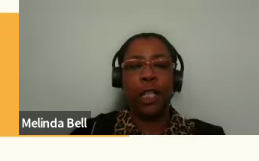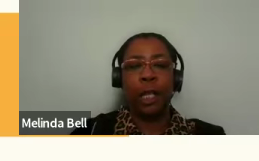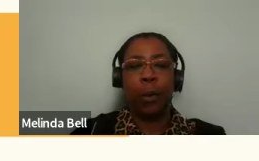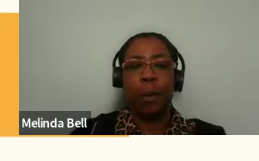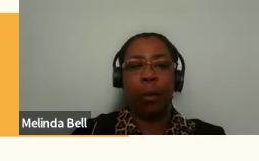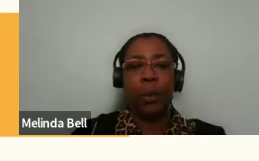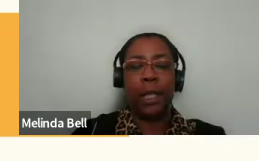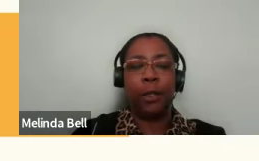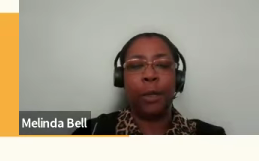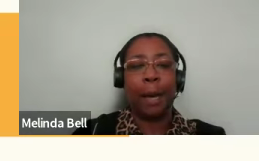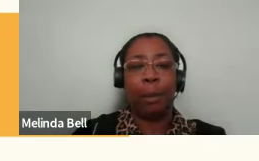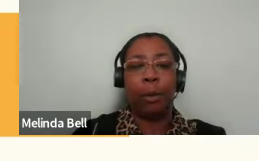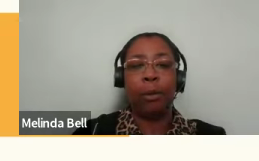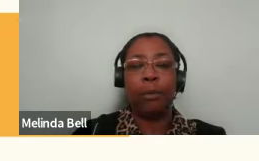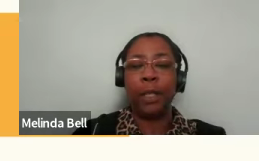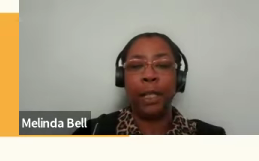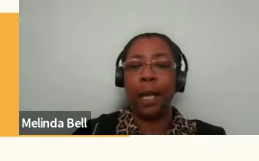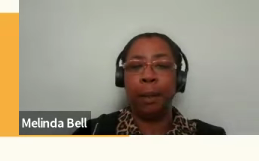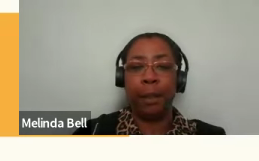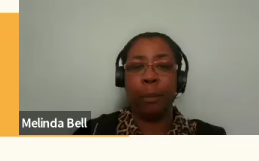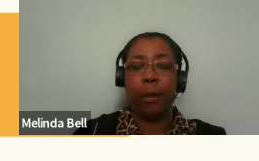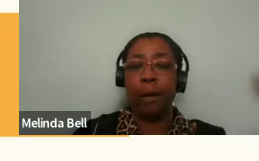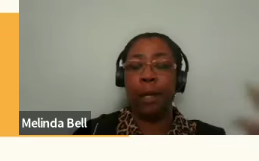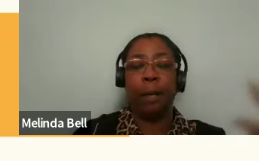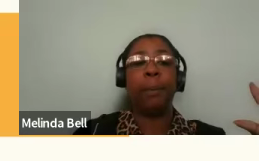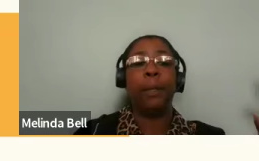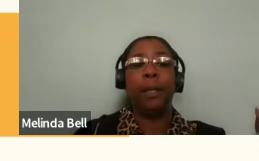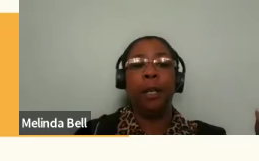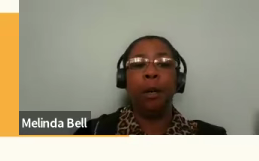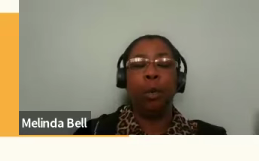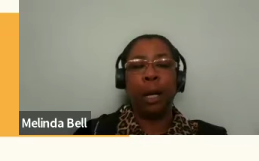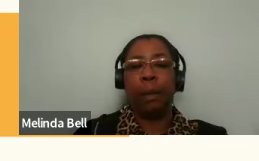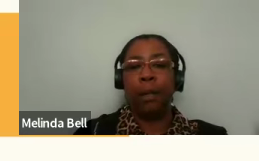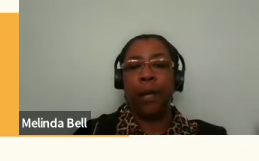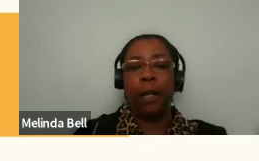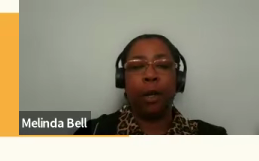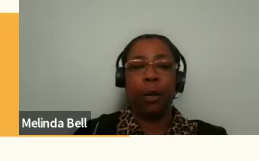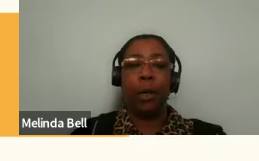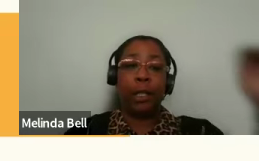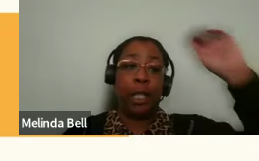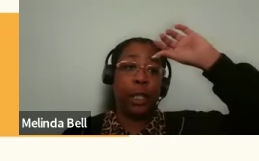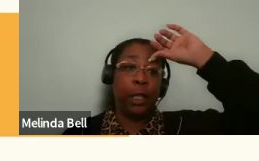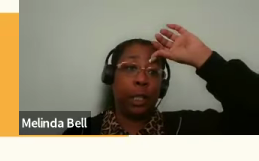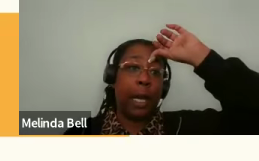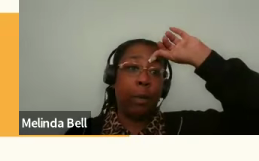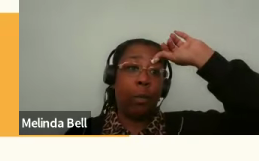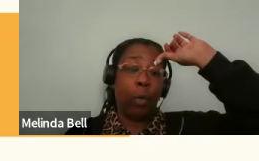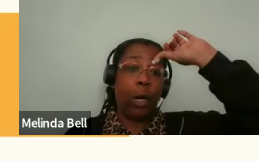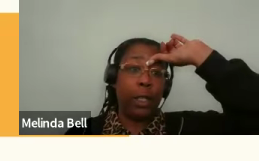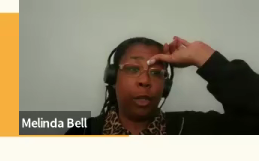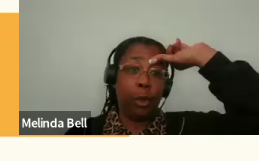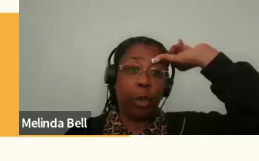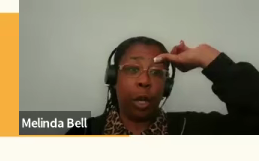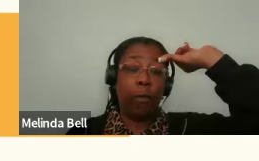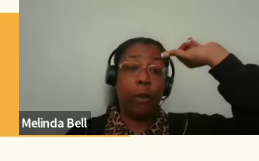some changes that were made where we didn't do capital funding, like building from the ground up, which I believe kind of hurt organizations that